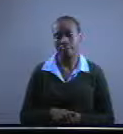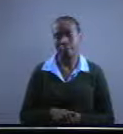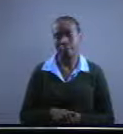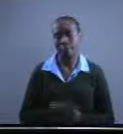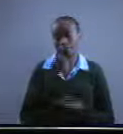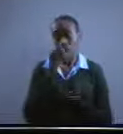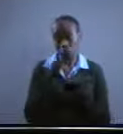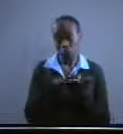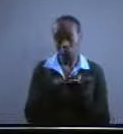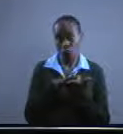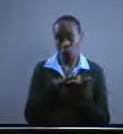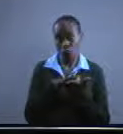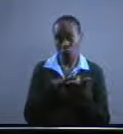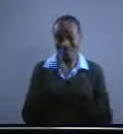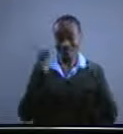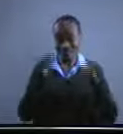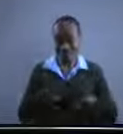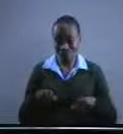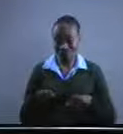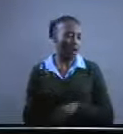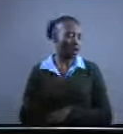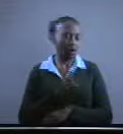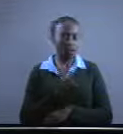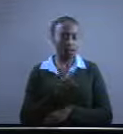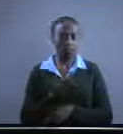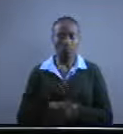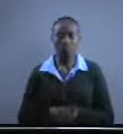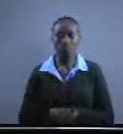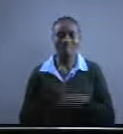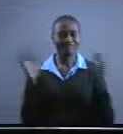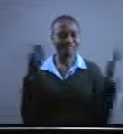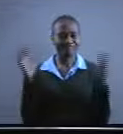motion is therefore not agreed to.